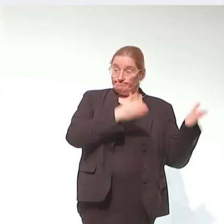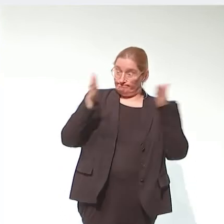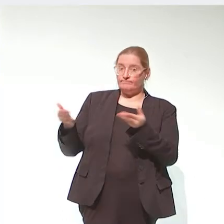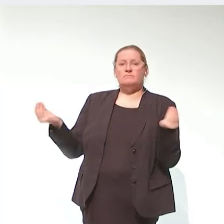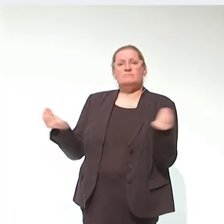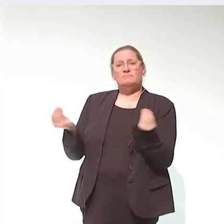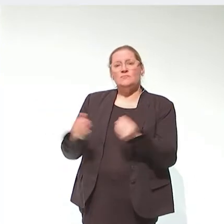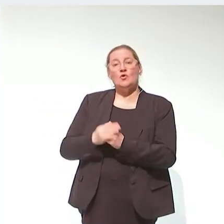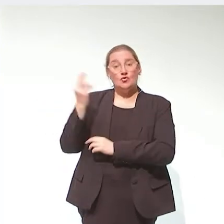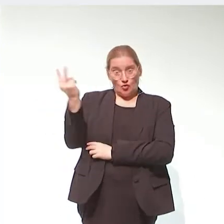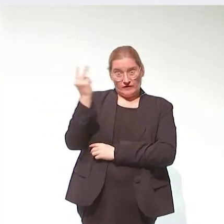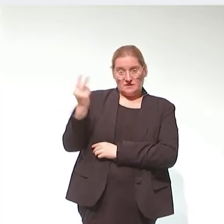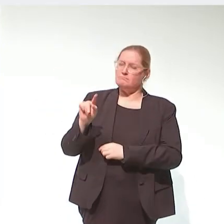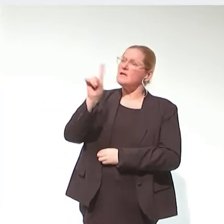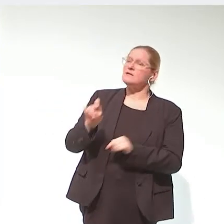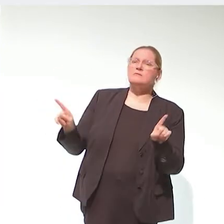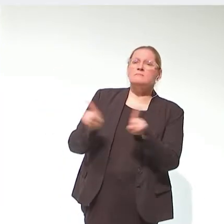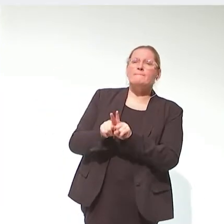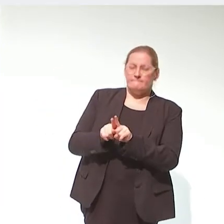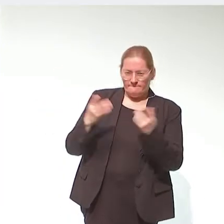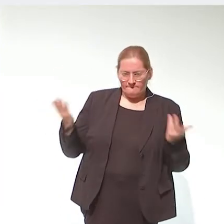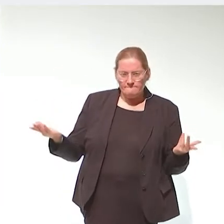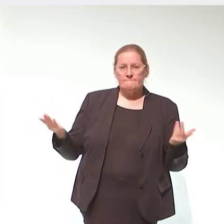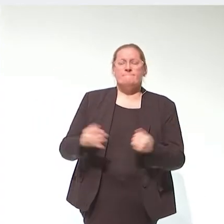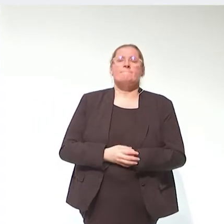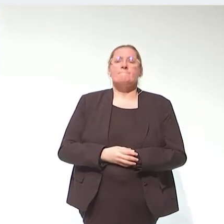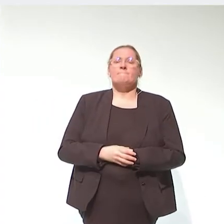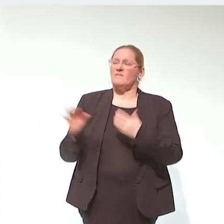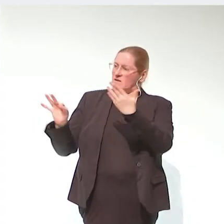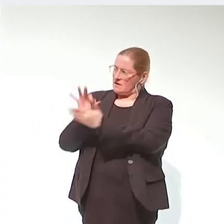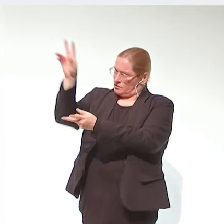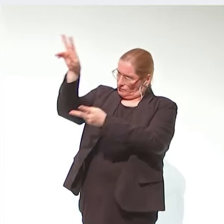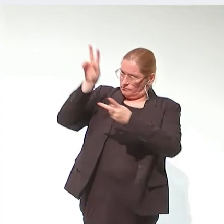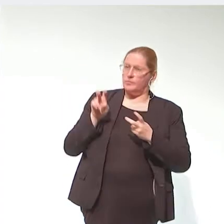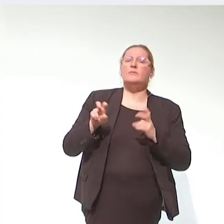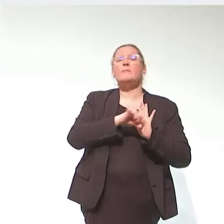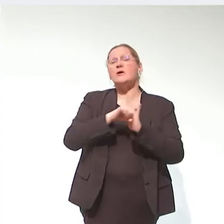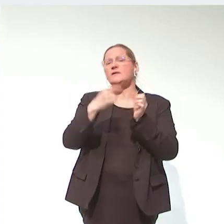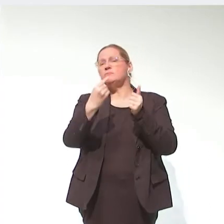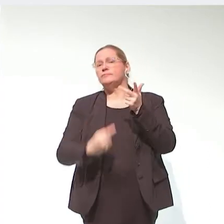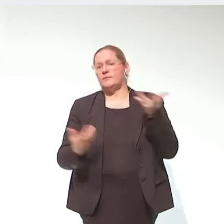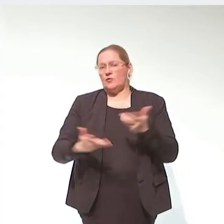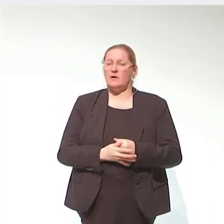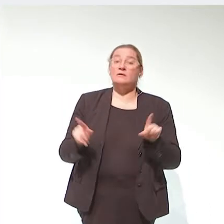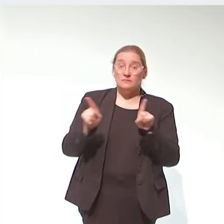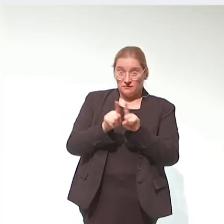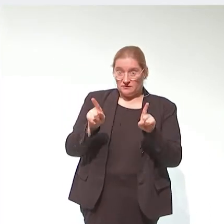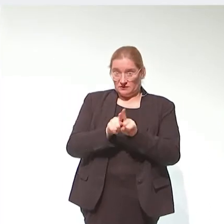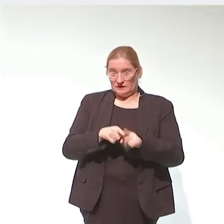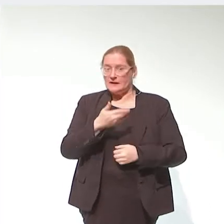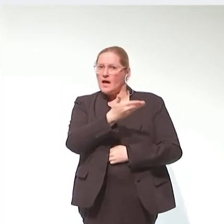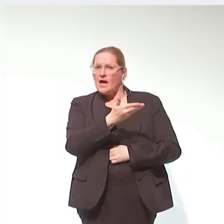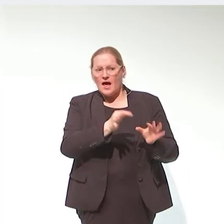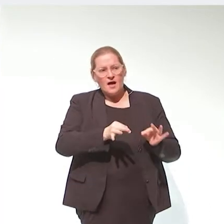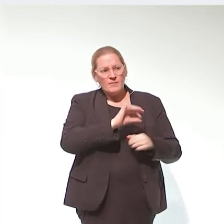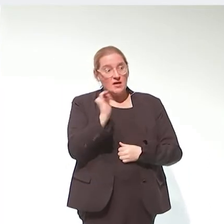wrap up this roundtable. Let's go to Slovenia. Same question. What about your priorities? What priorities have you set? And what about